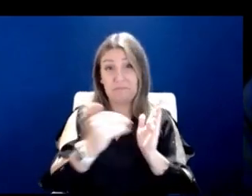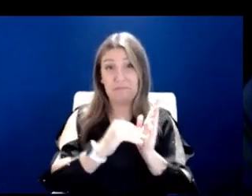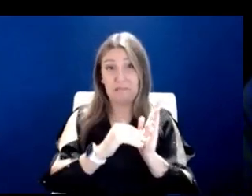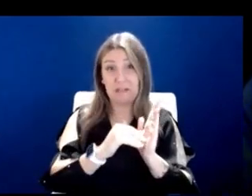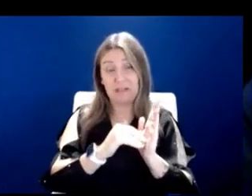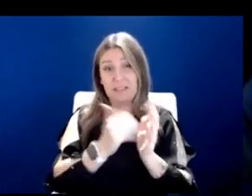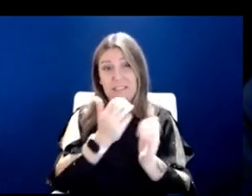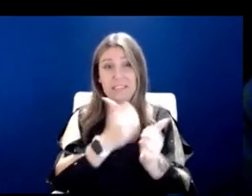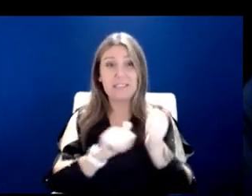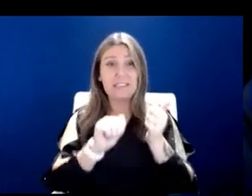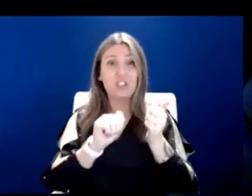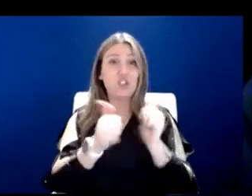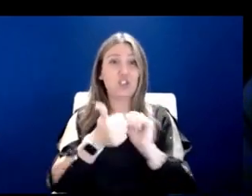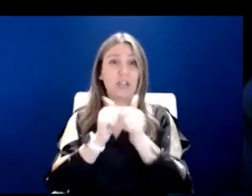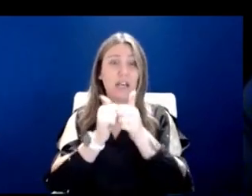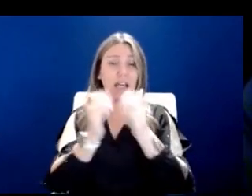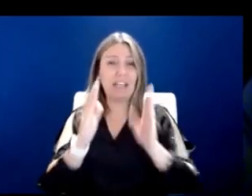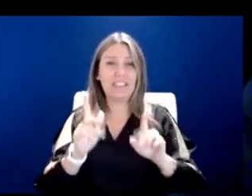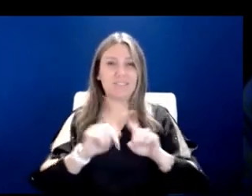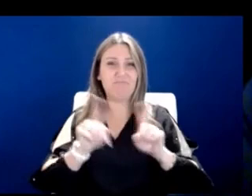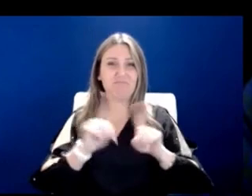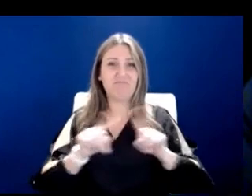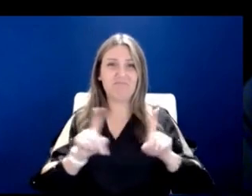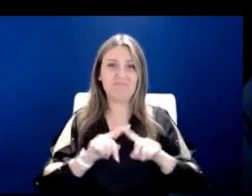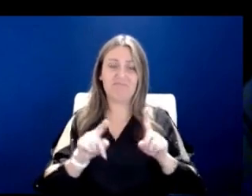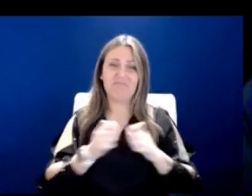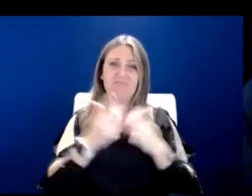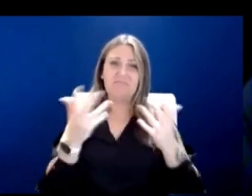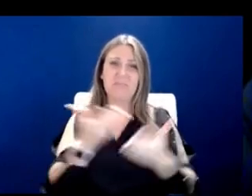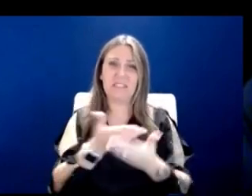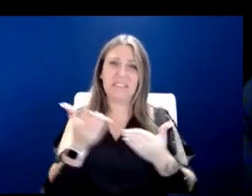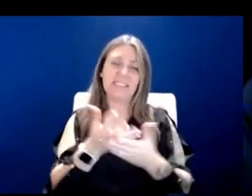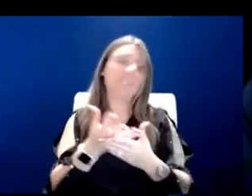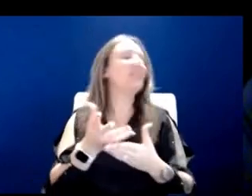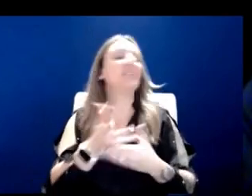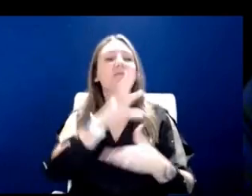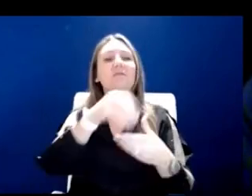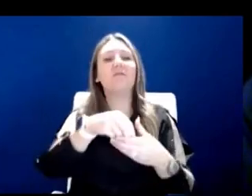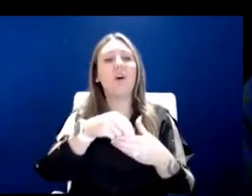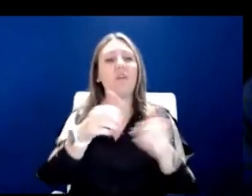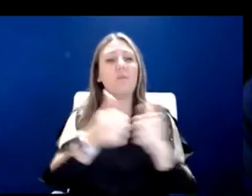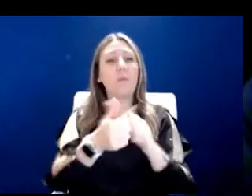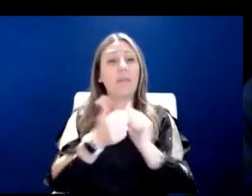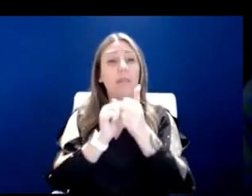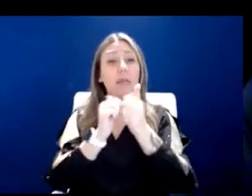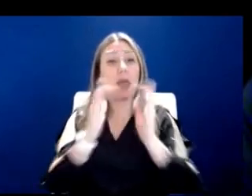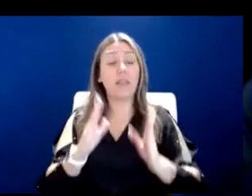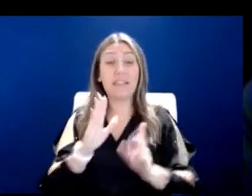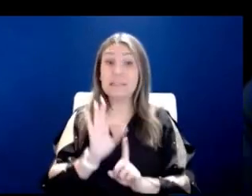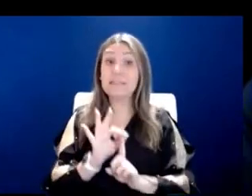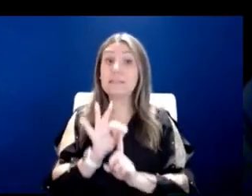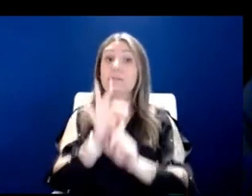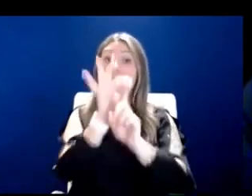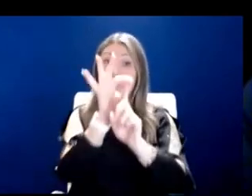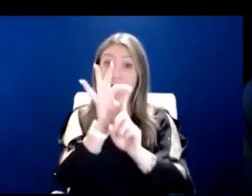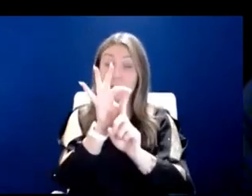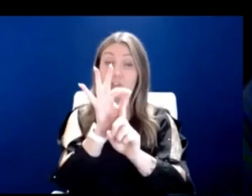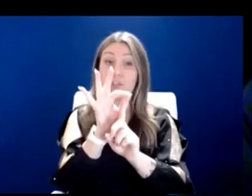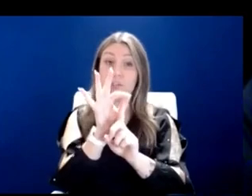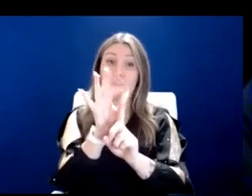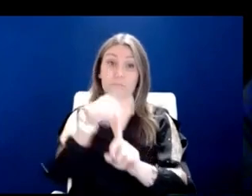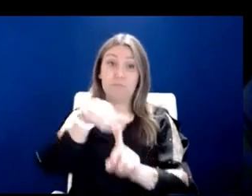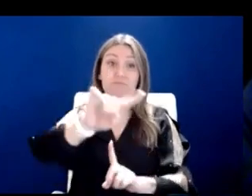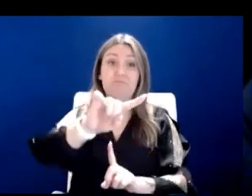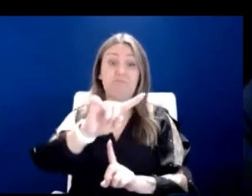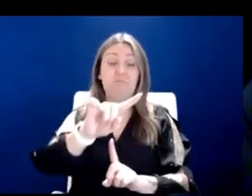So there's a multitude of factors that we take into account when we're dealing with athletes, especially those who, right now, as we're getting ready for the